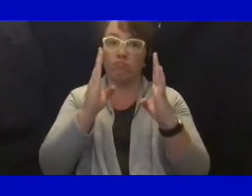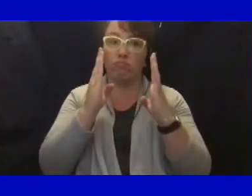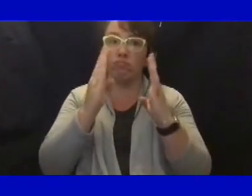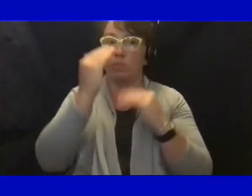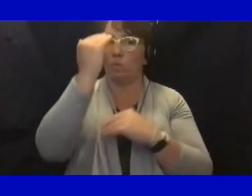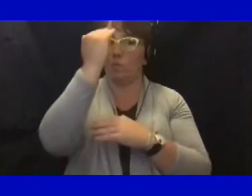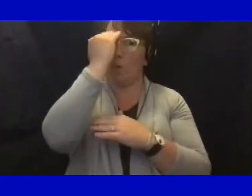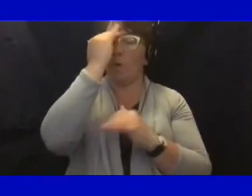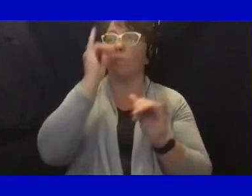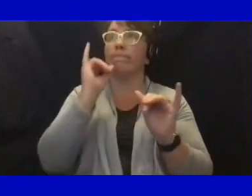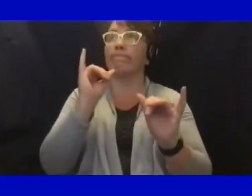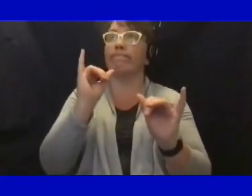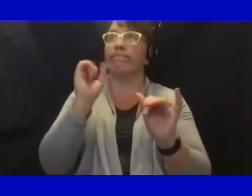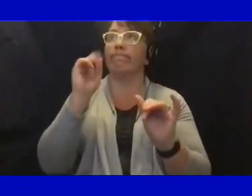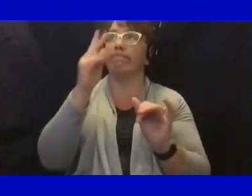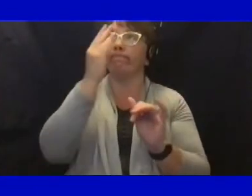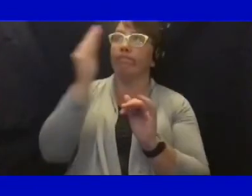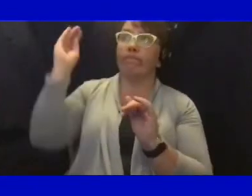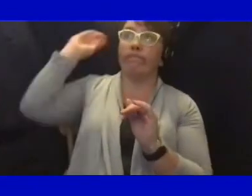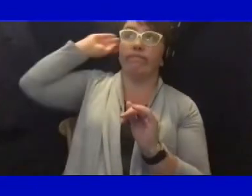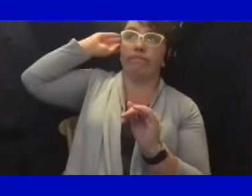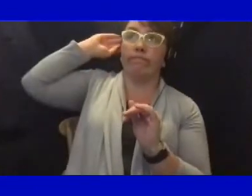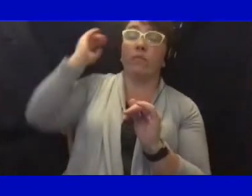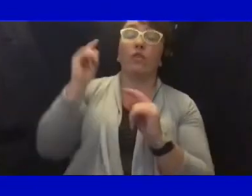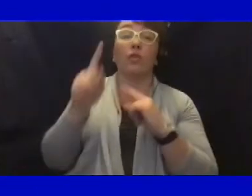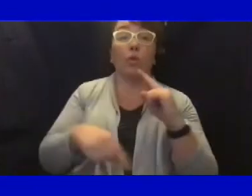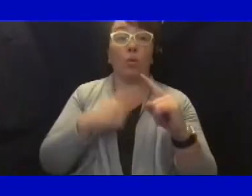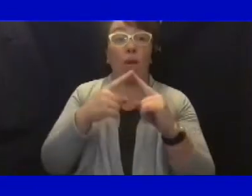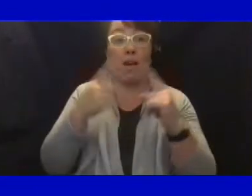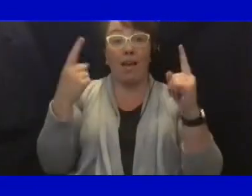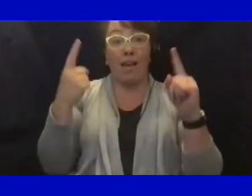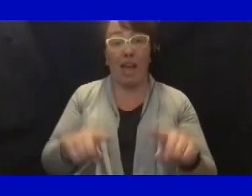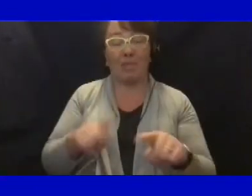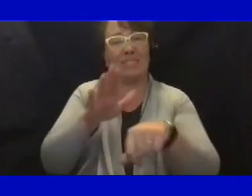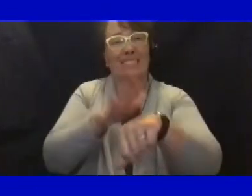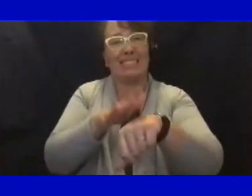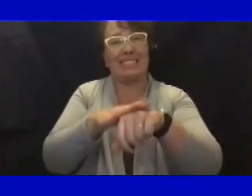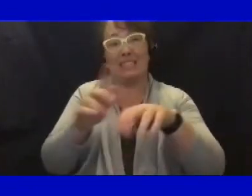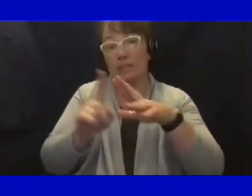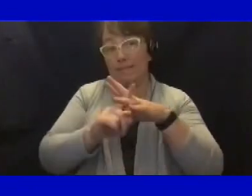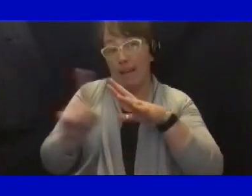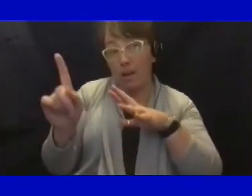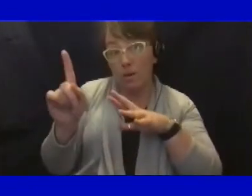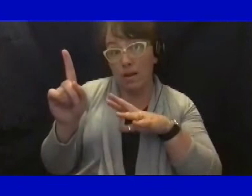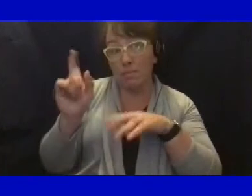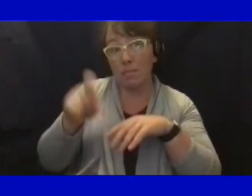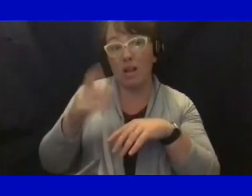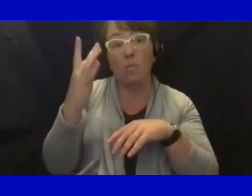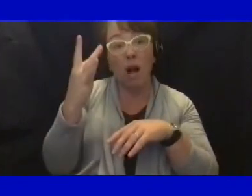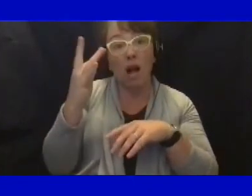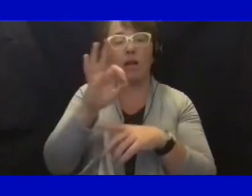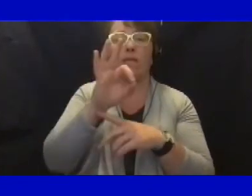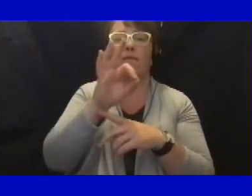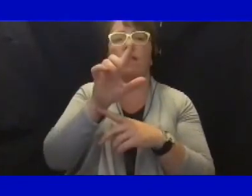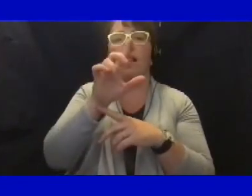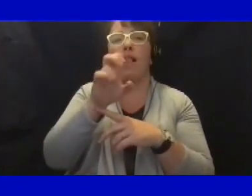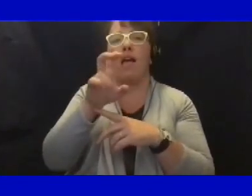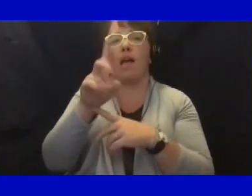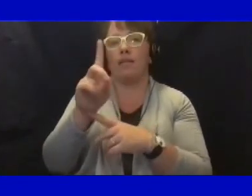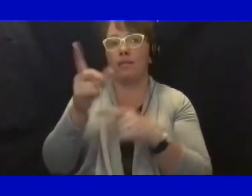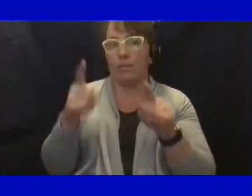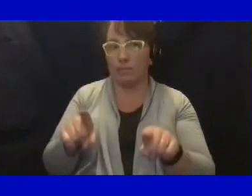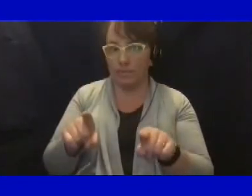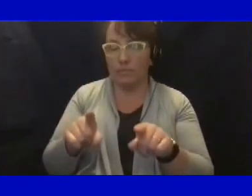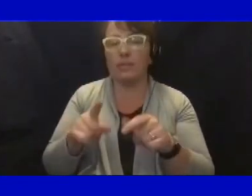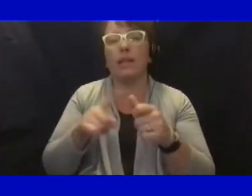the position so when it does happen, if you're in that area, not only heed them yourselves, but let your neighbors know